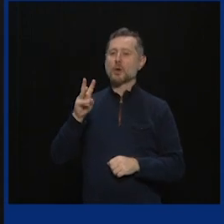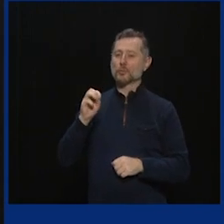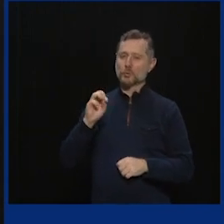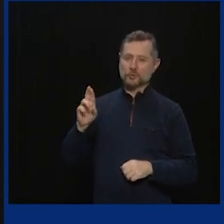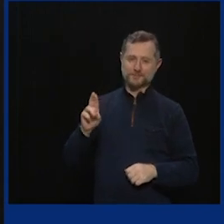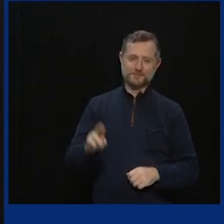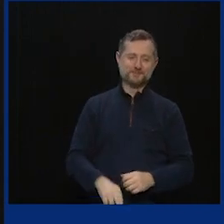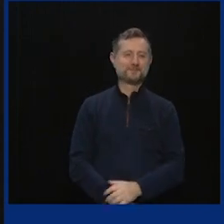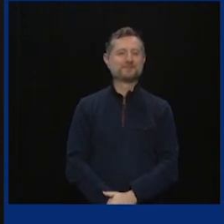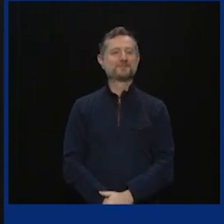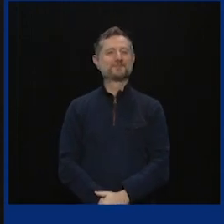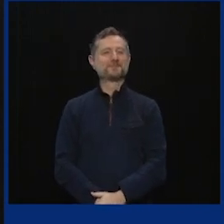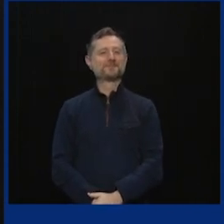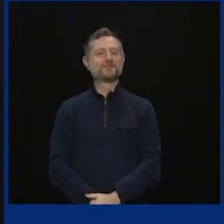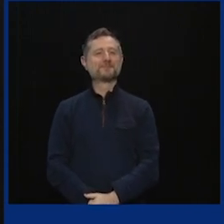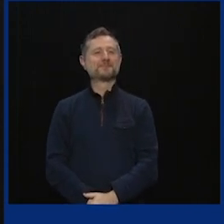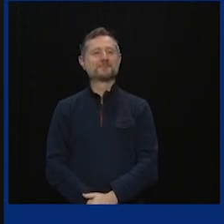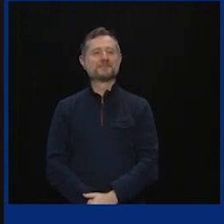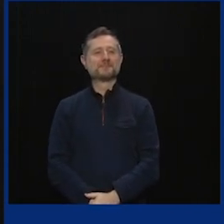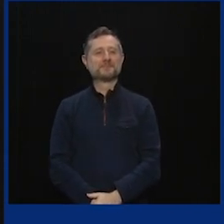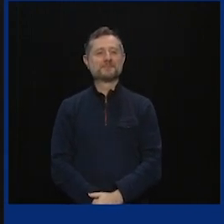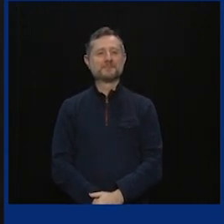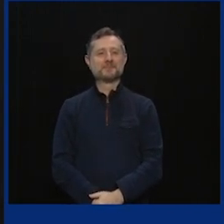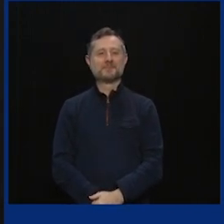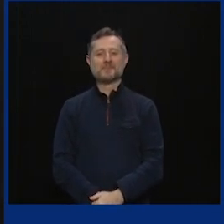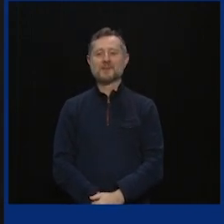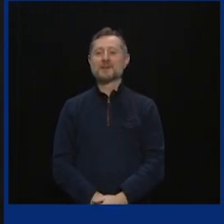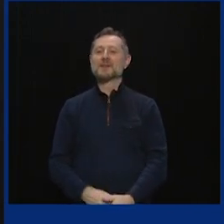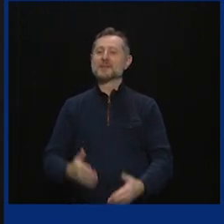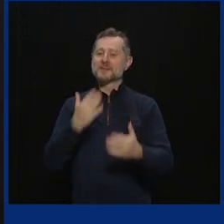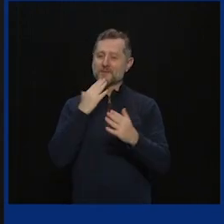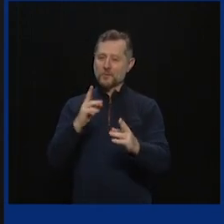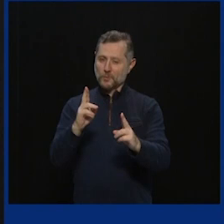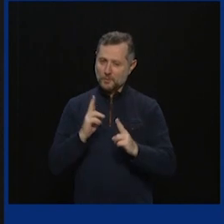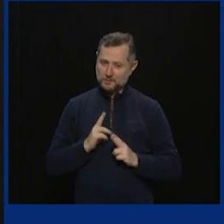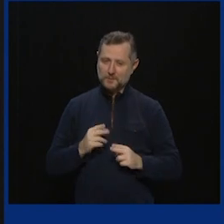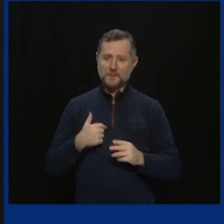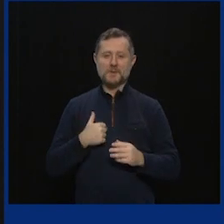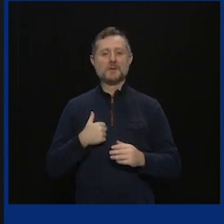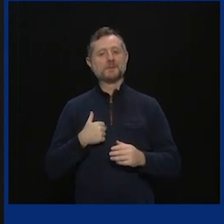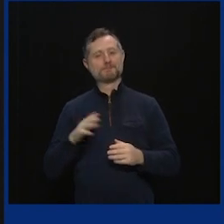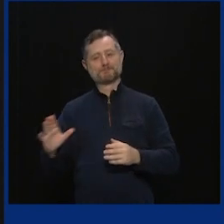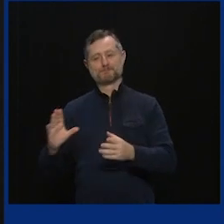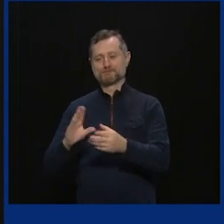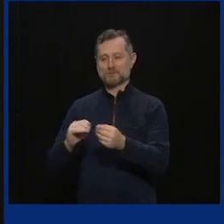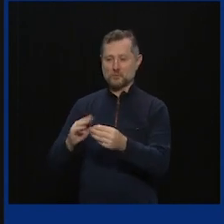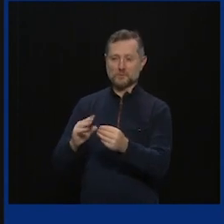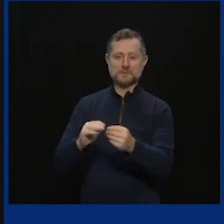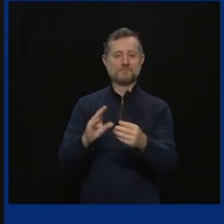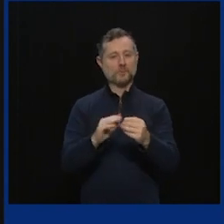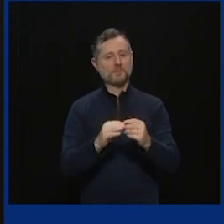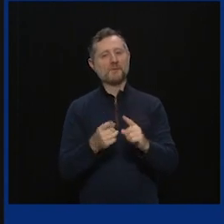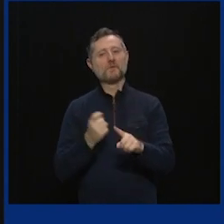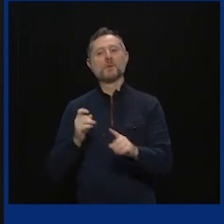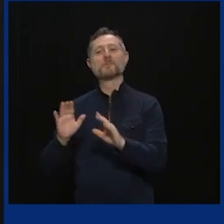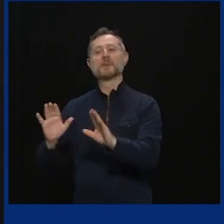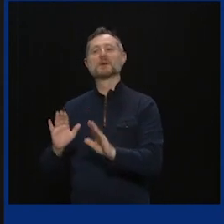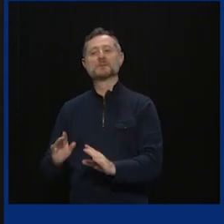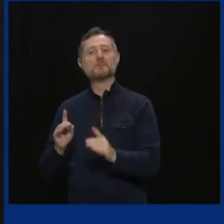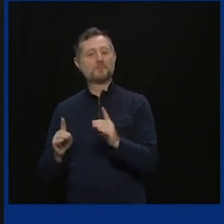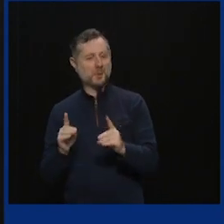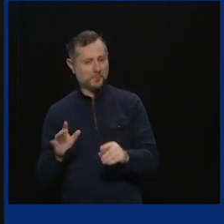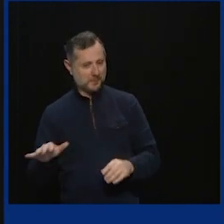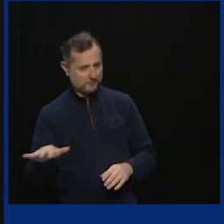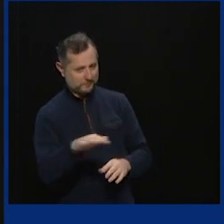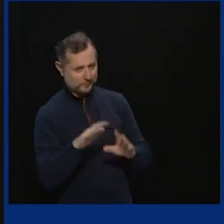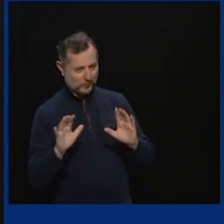Now my honor to have just a few words from the amazing people who put this coalition together. We're going to start with our host today,